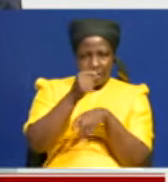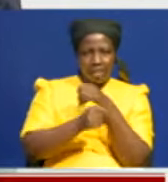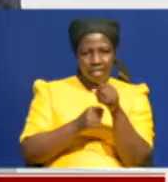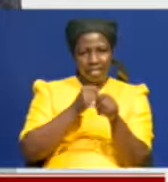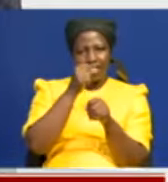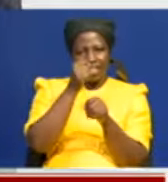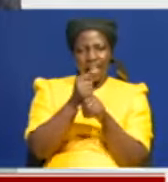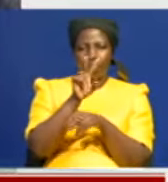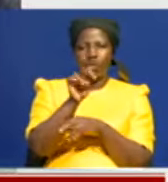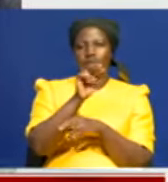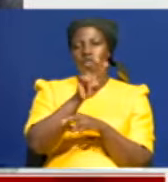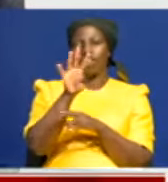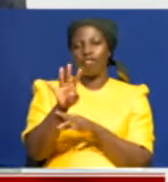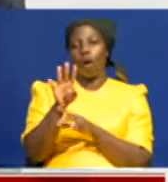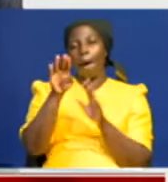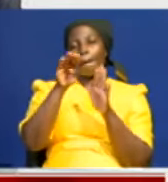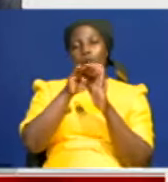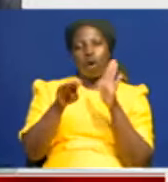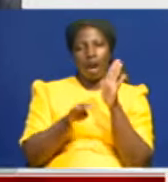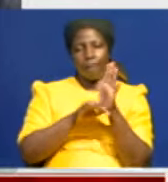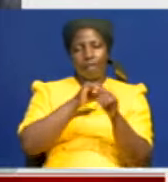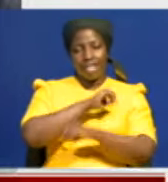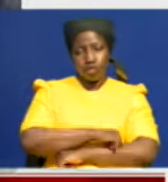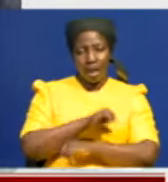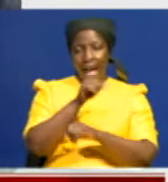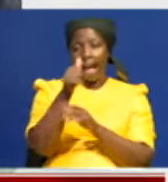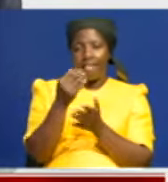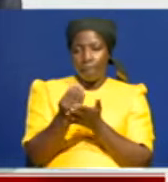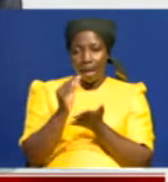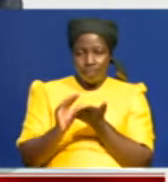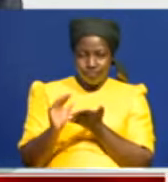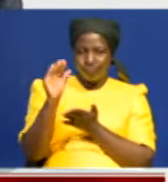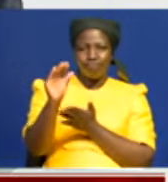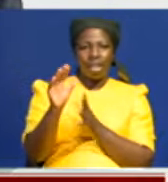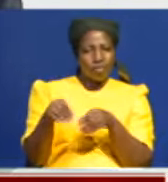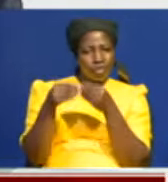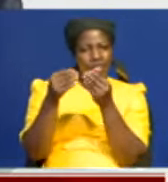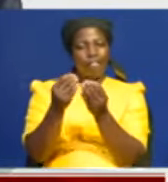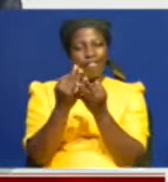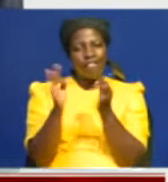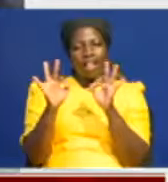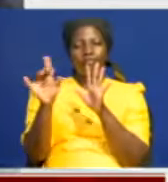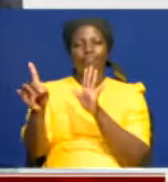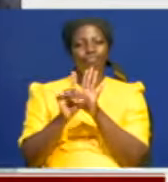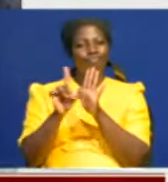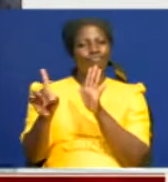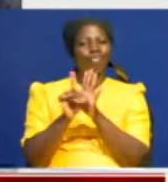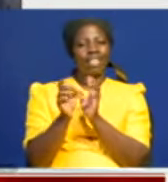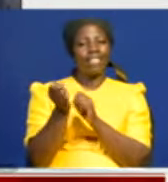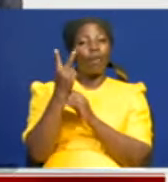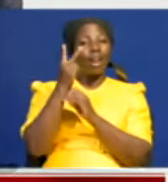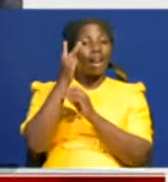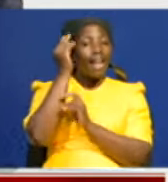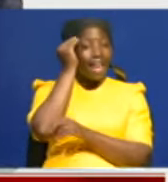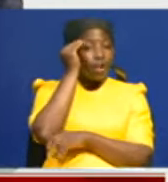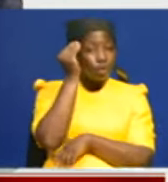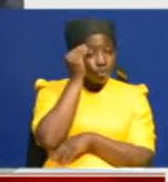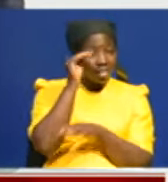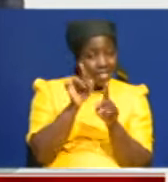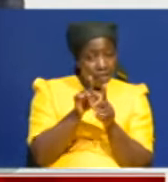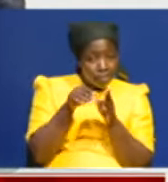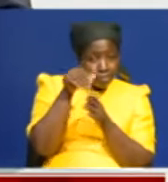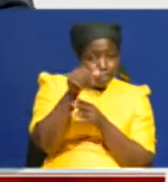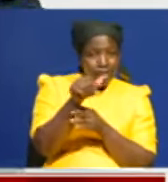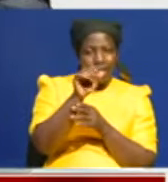school calendar. Other monies will be channeled to help fund free day secondary education and also pay school examination